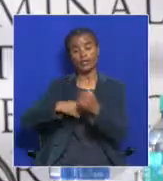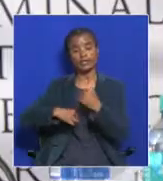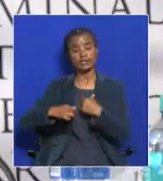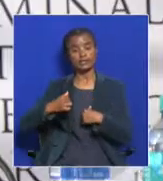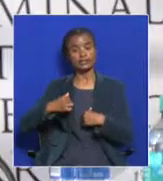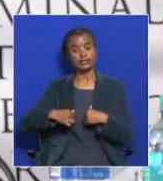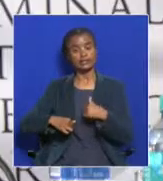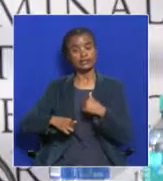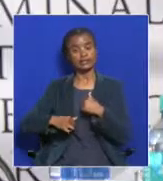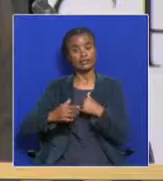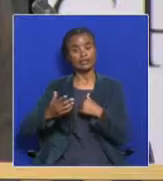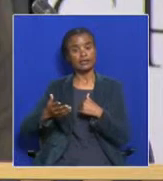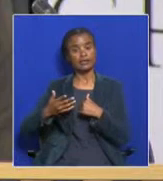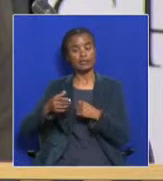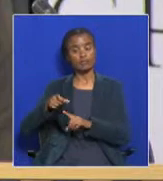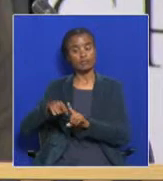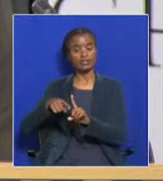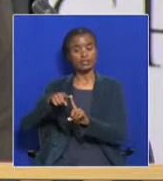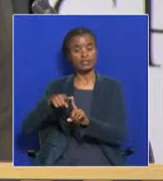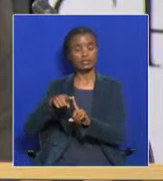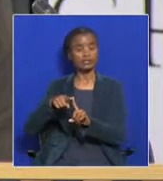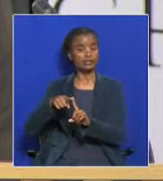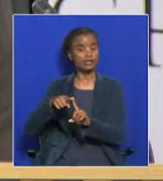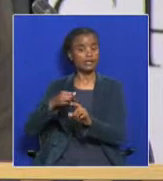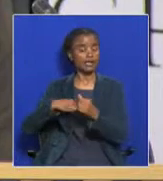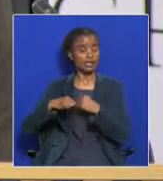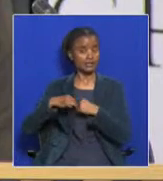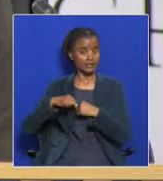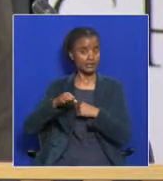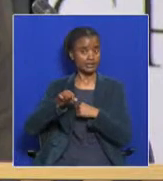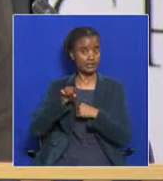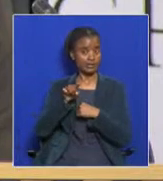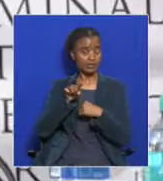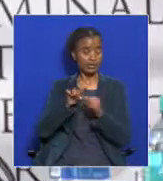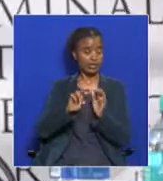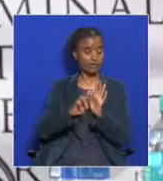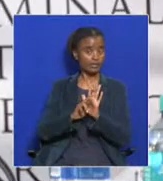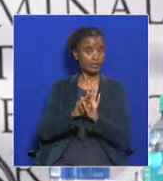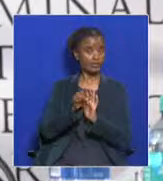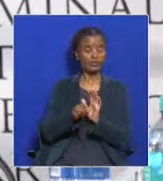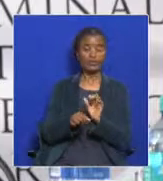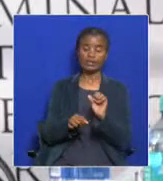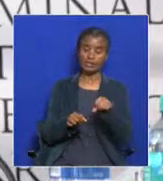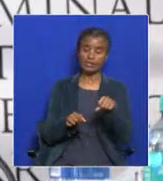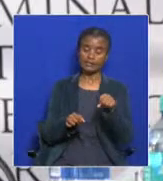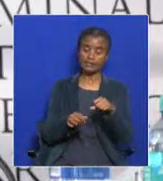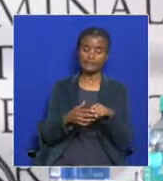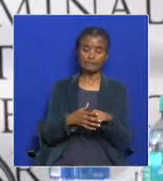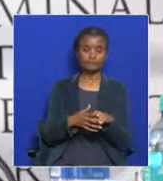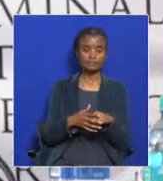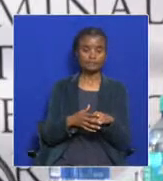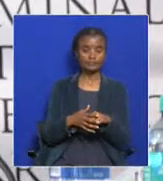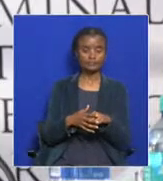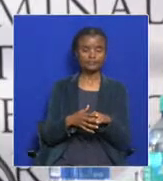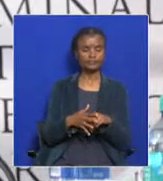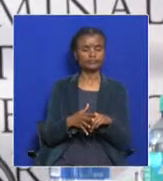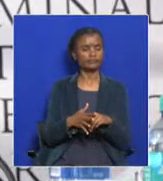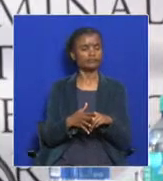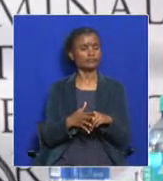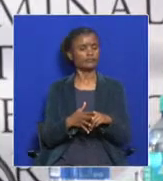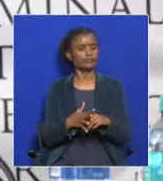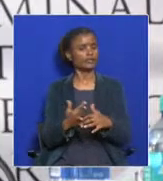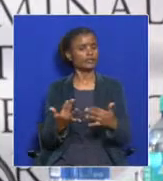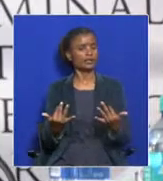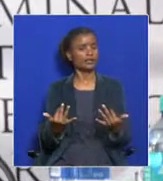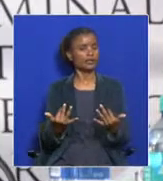person acting in your stead? Yes, it would have been appropriate to do so. And you seem to have allowed him not to